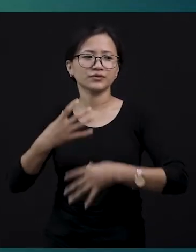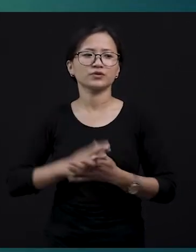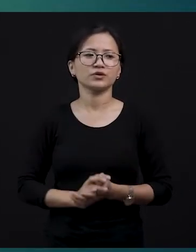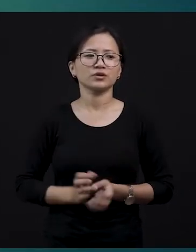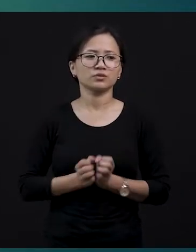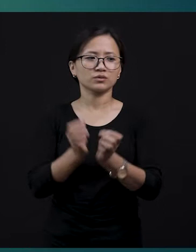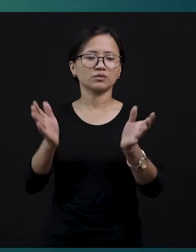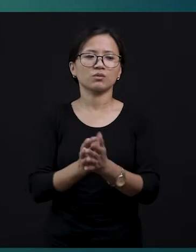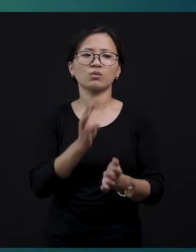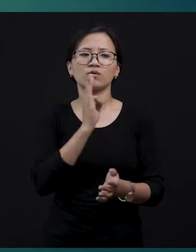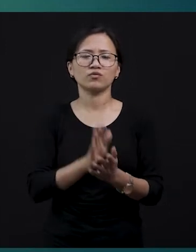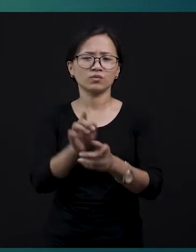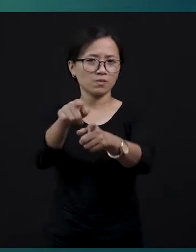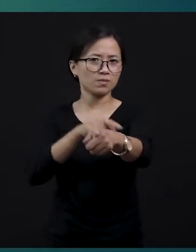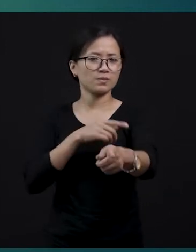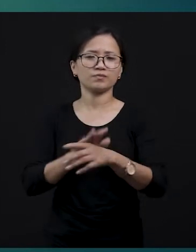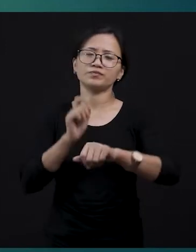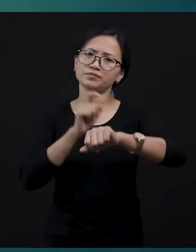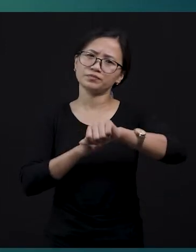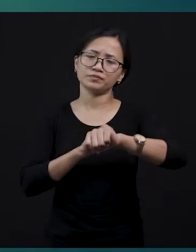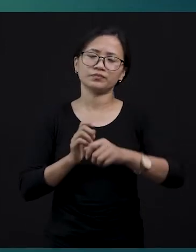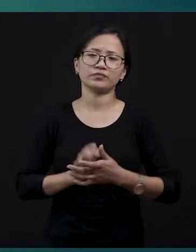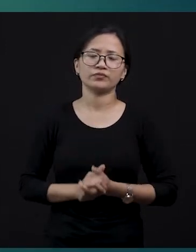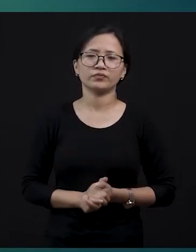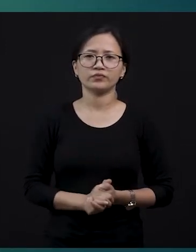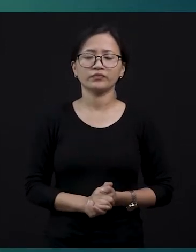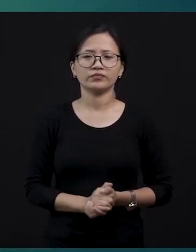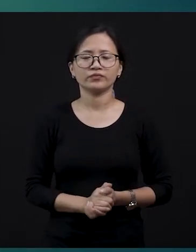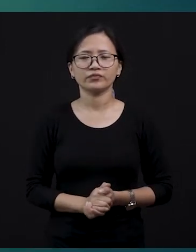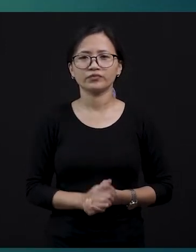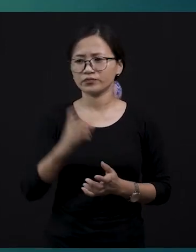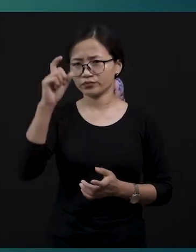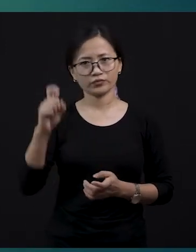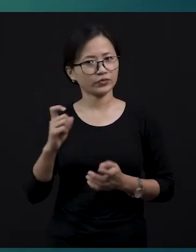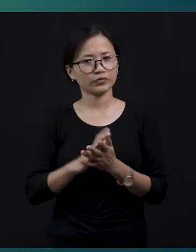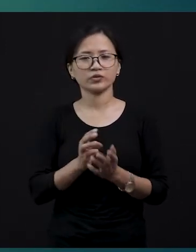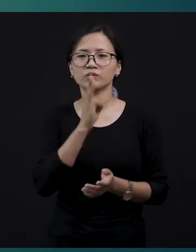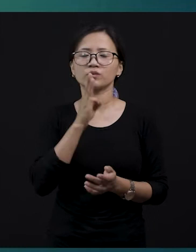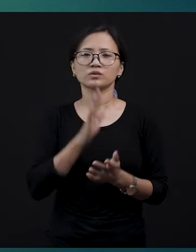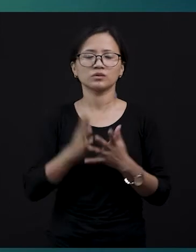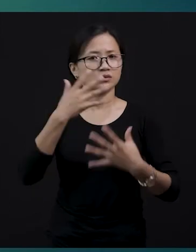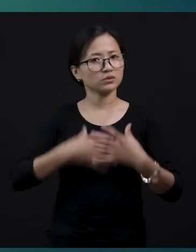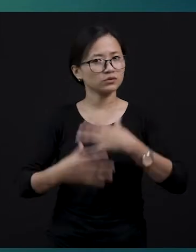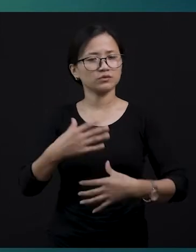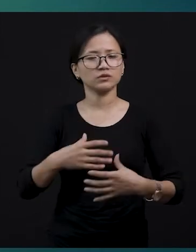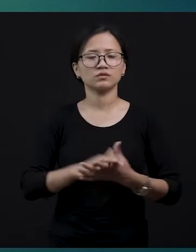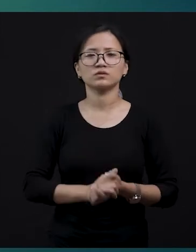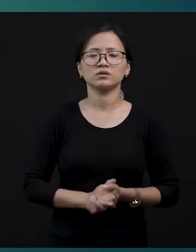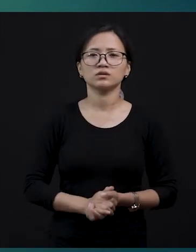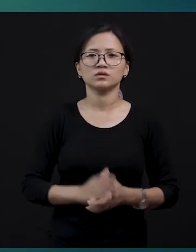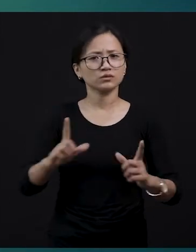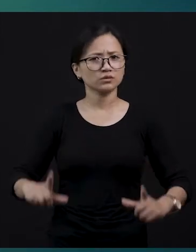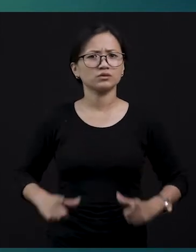for long periods. Yes, every living creature needs moisture, isn't it? They need water to survive, but